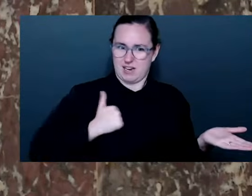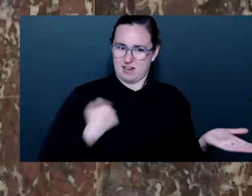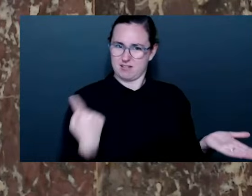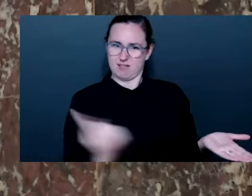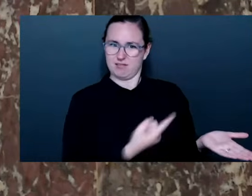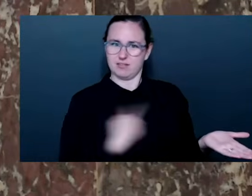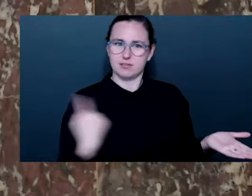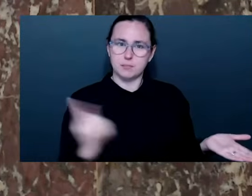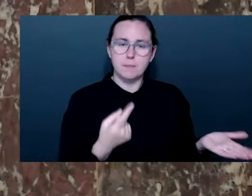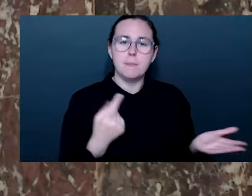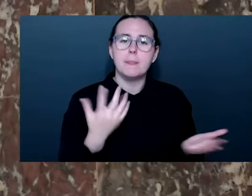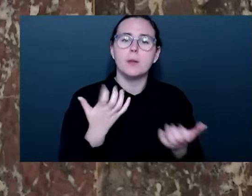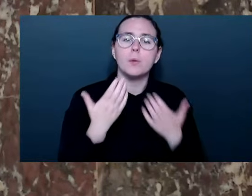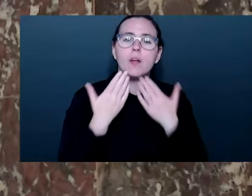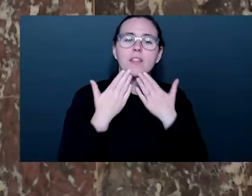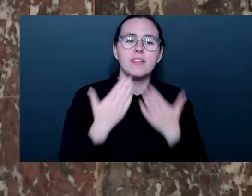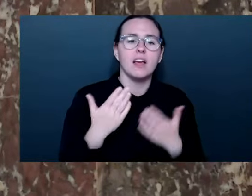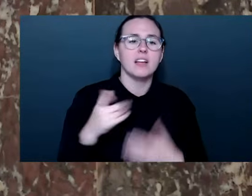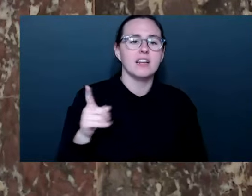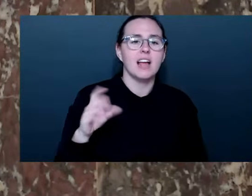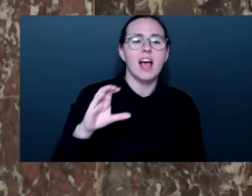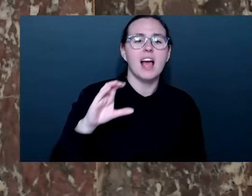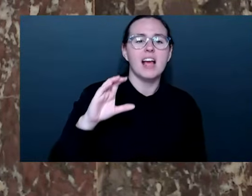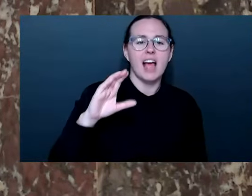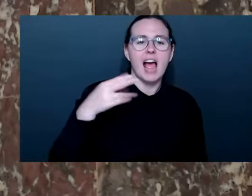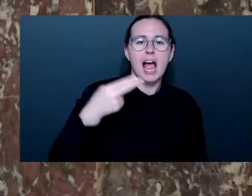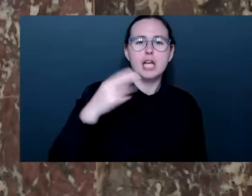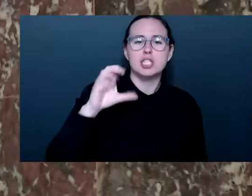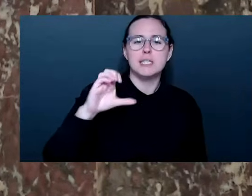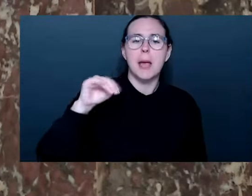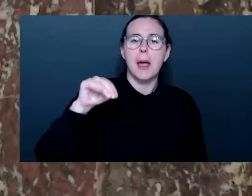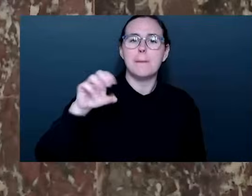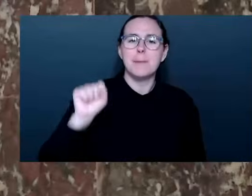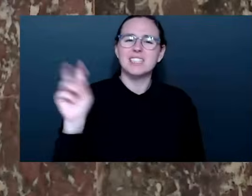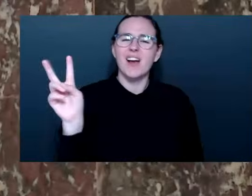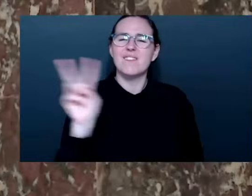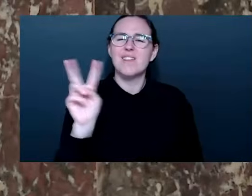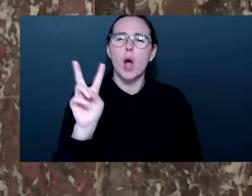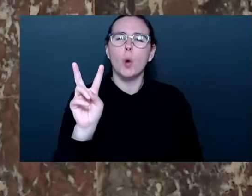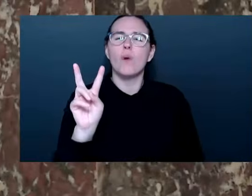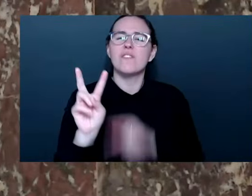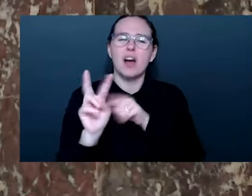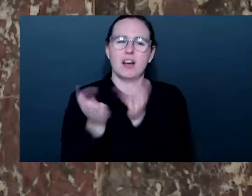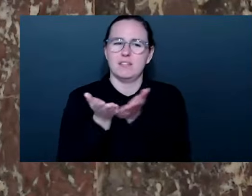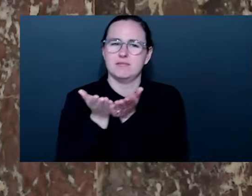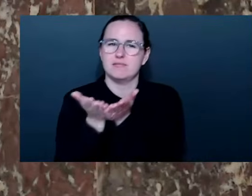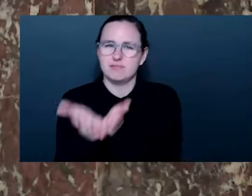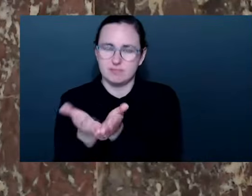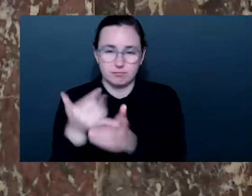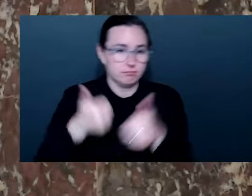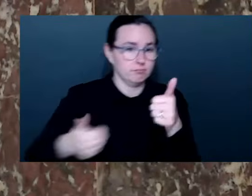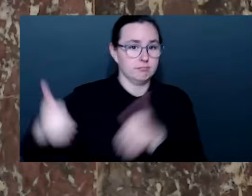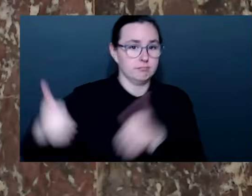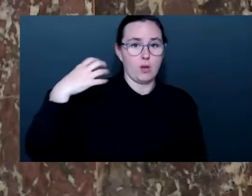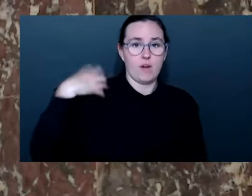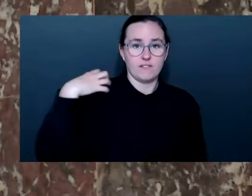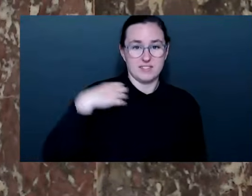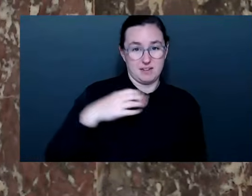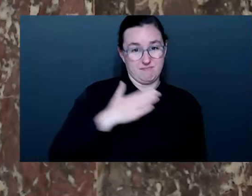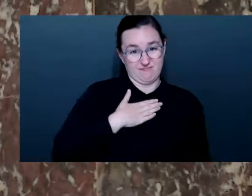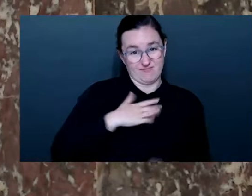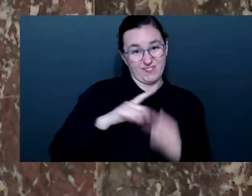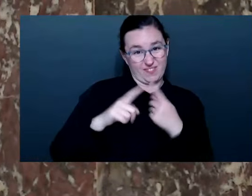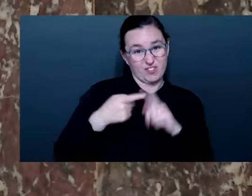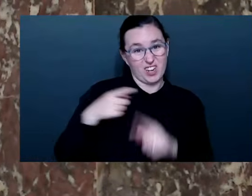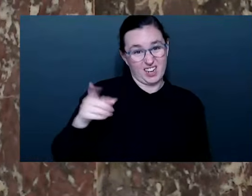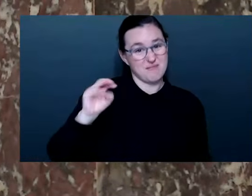mine, who shared insight into the life and work they do at sea, followed by a tour where we had part of discussion with Rear Admiral Patchell and Captain